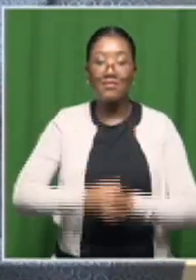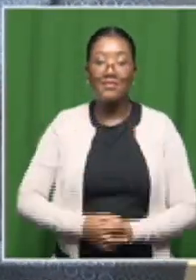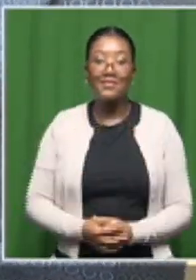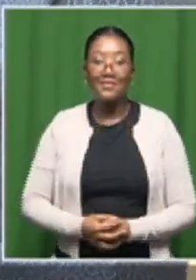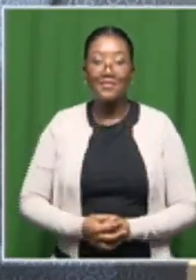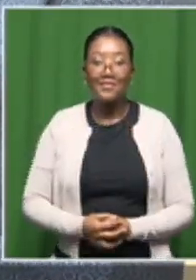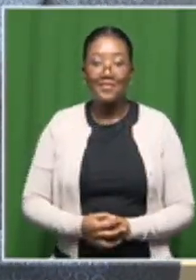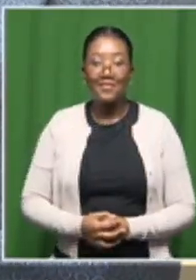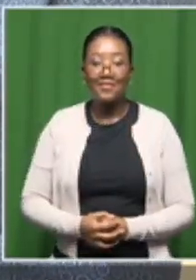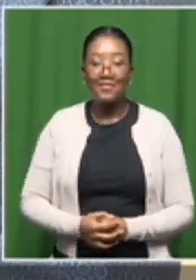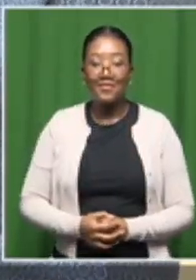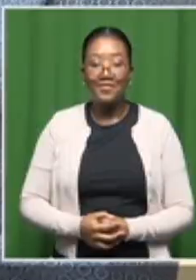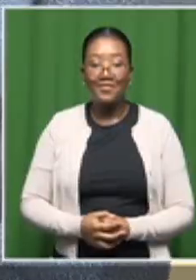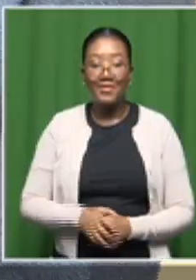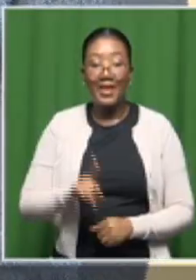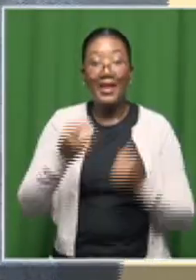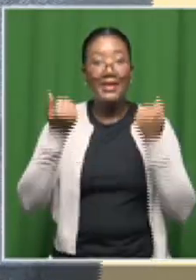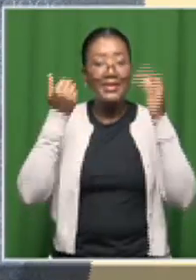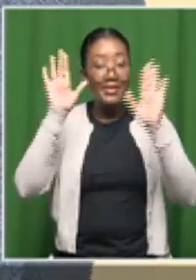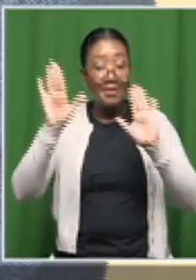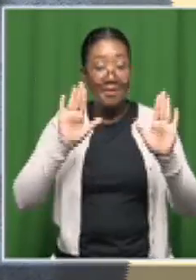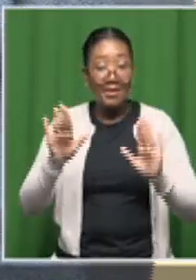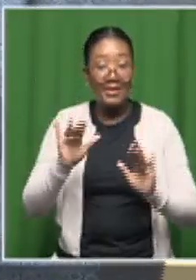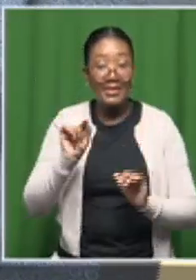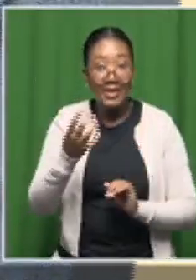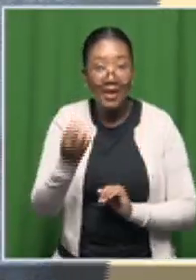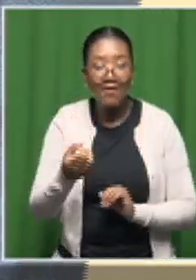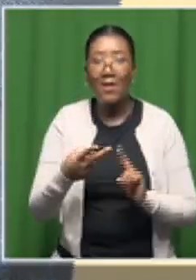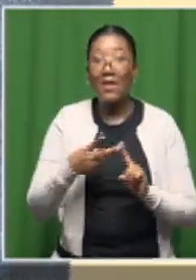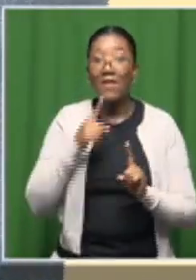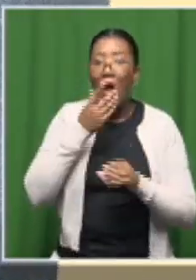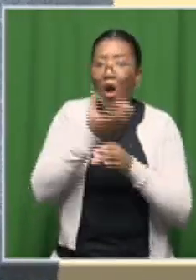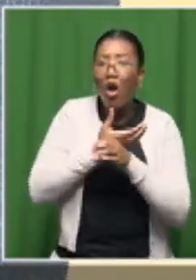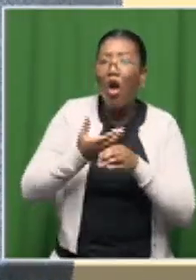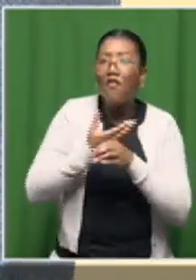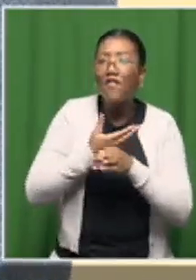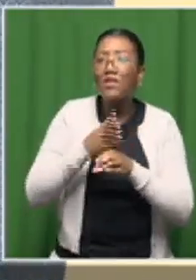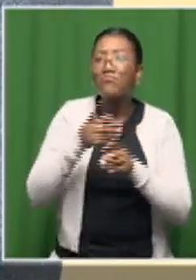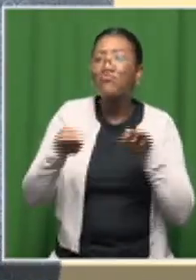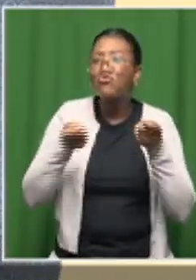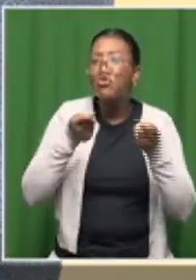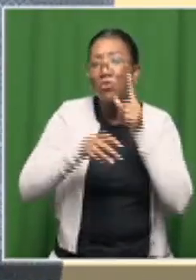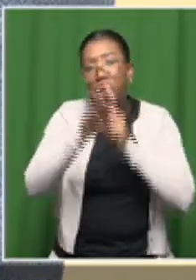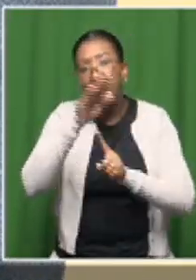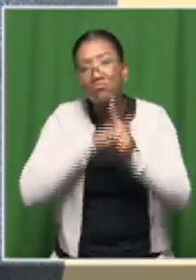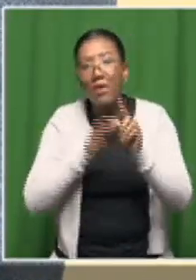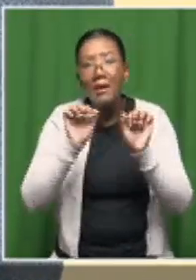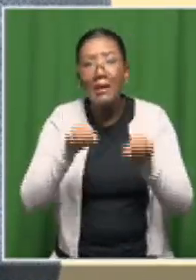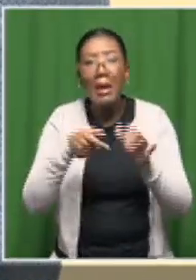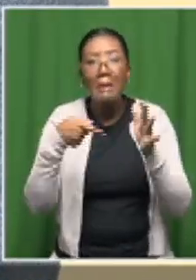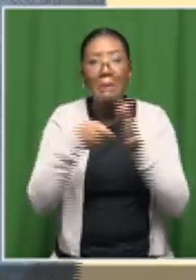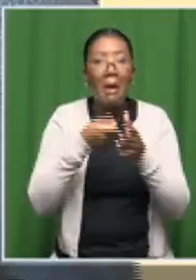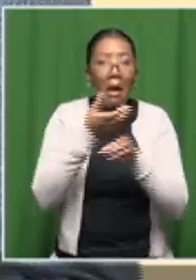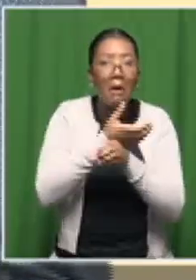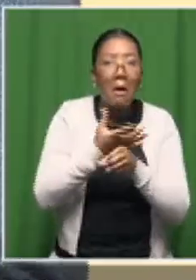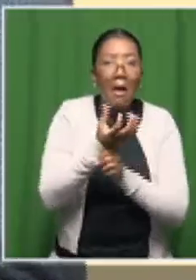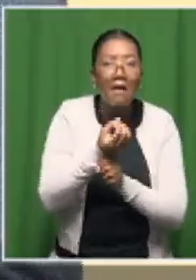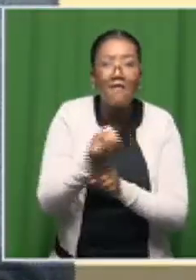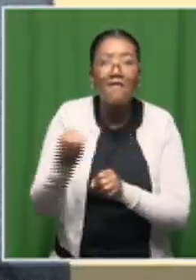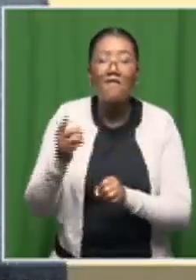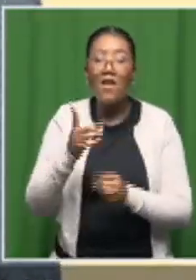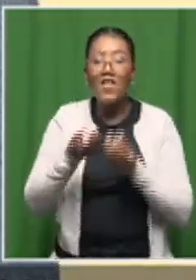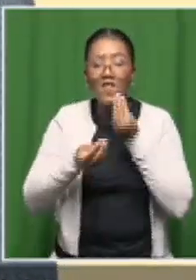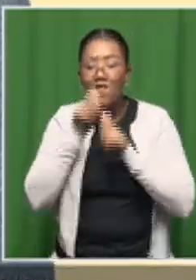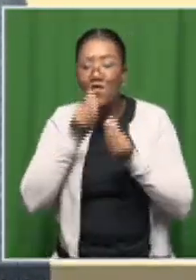so besides the exhibitions, what else is there in the precinct? Is there a coffee shop? What else is there that tourists can come and see and visitors can see? Interesting